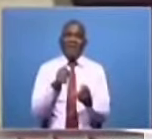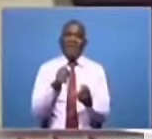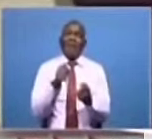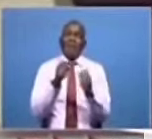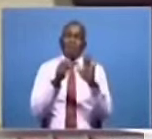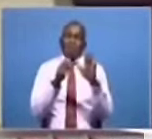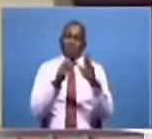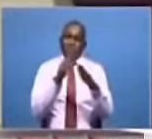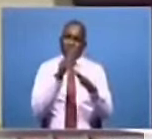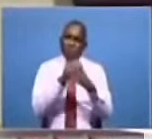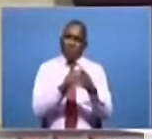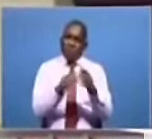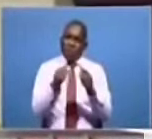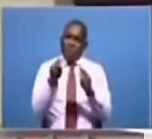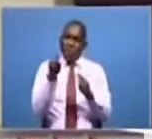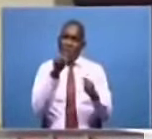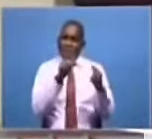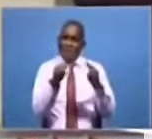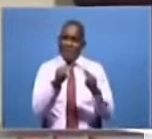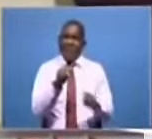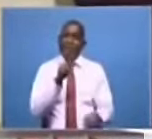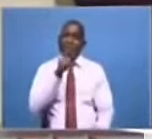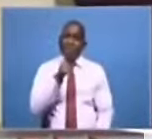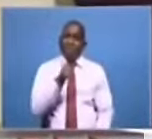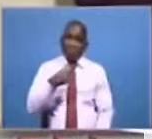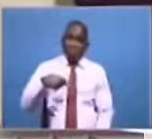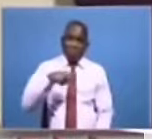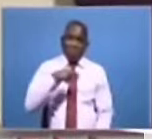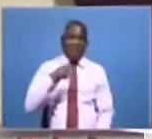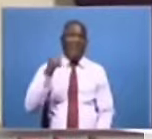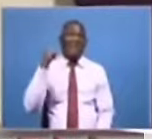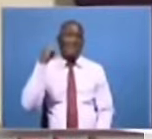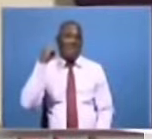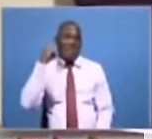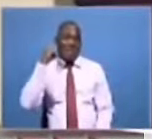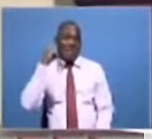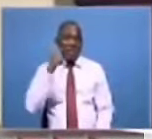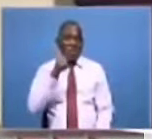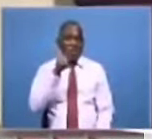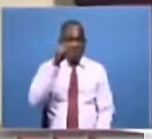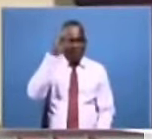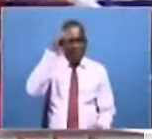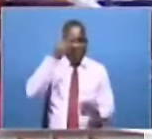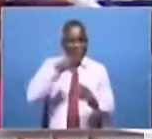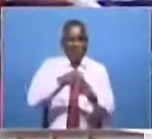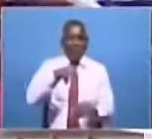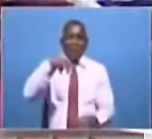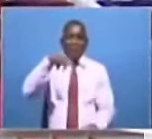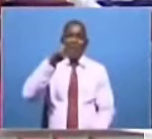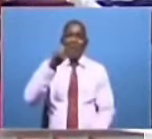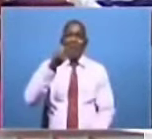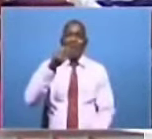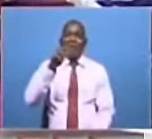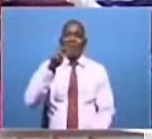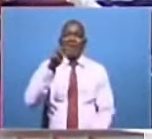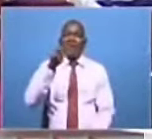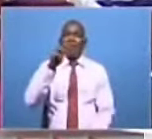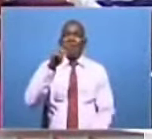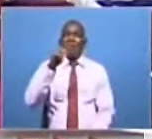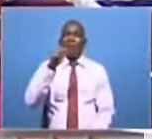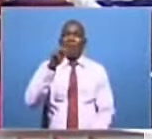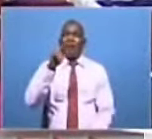factual matters that has been deposed to. We have been told that one Peter McMenu is